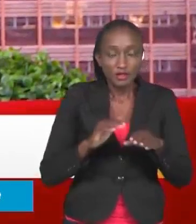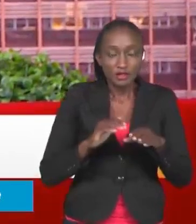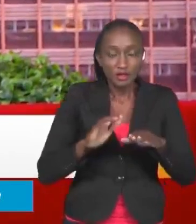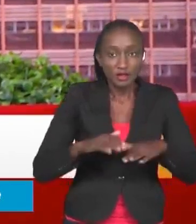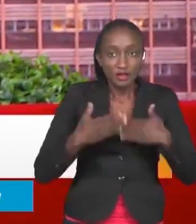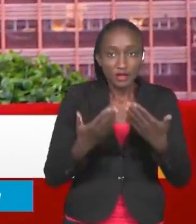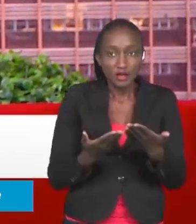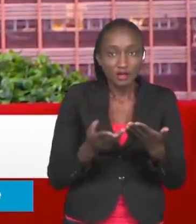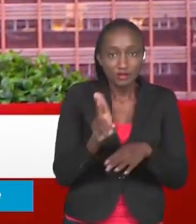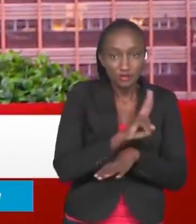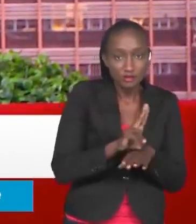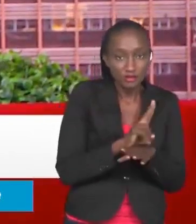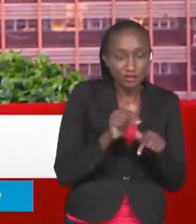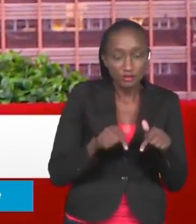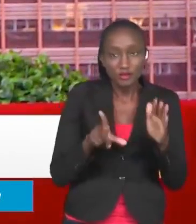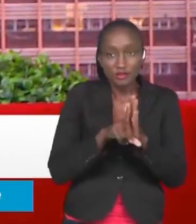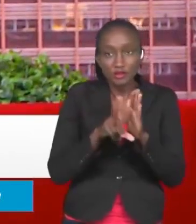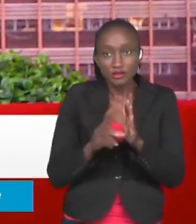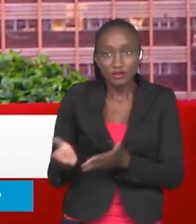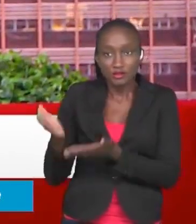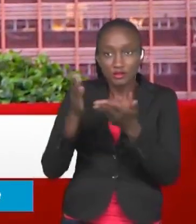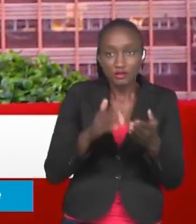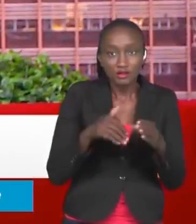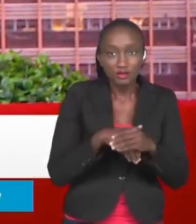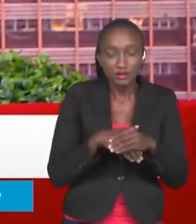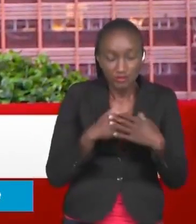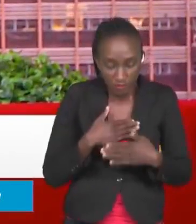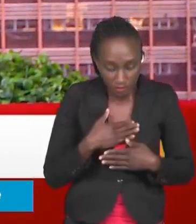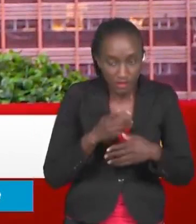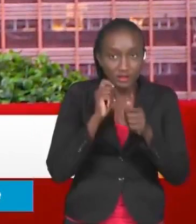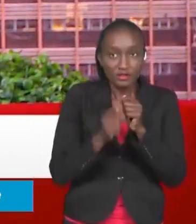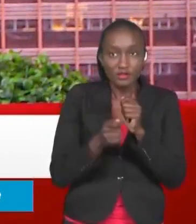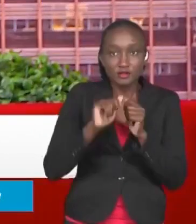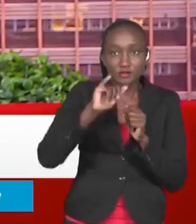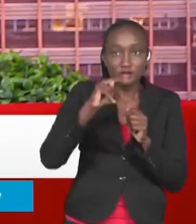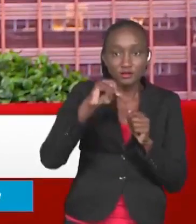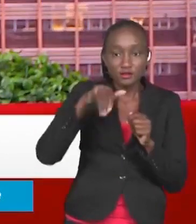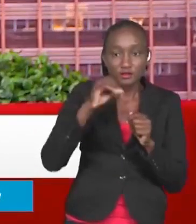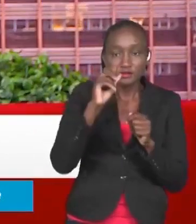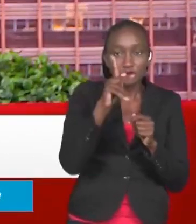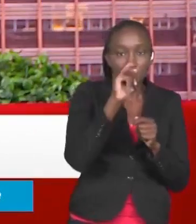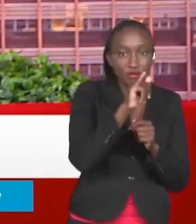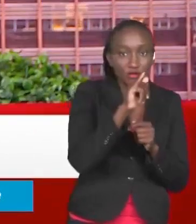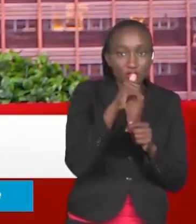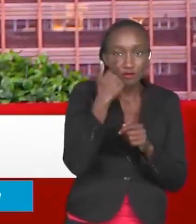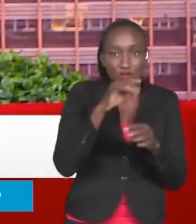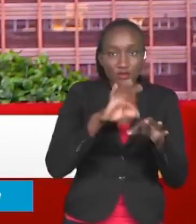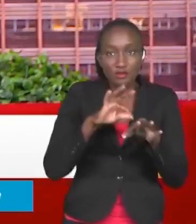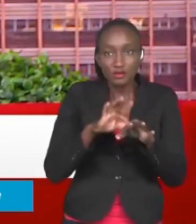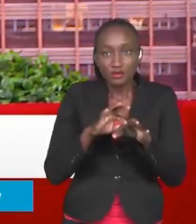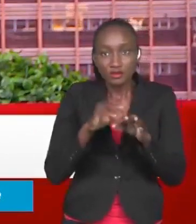to be, this law was brought in by Honorable Justice Njoki Ndungu when she was a nominated Member of